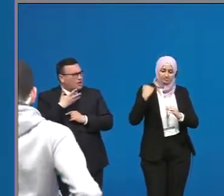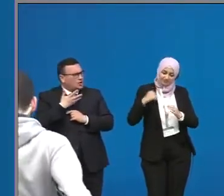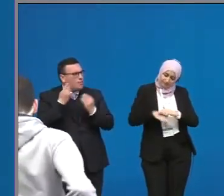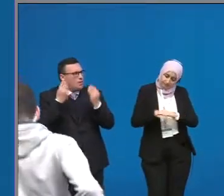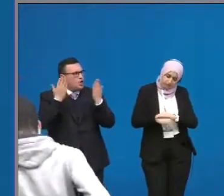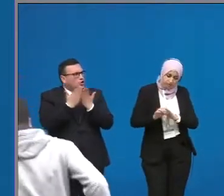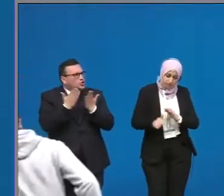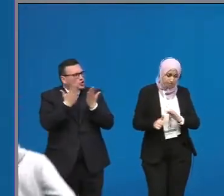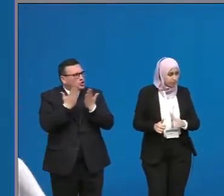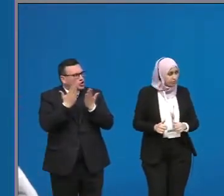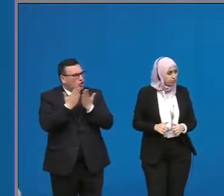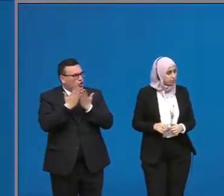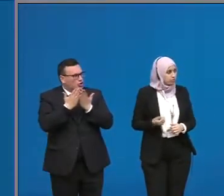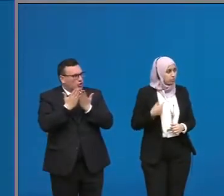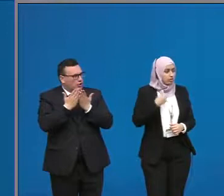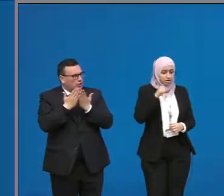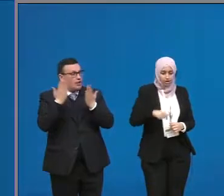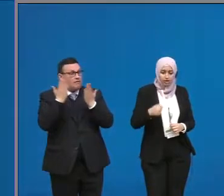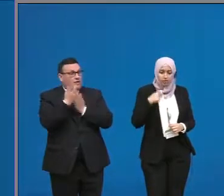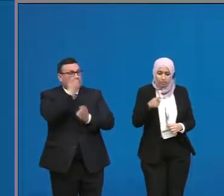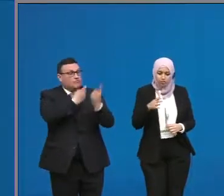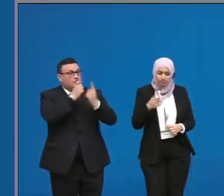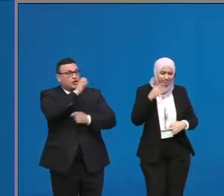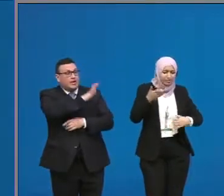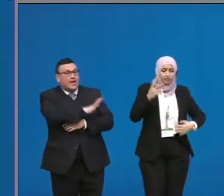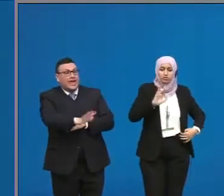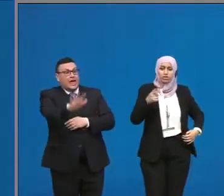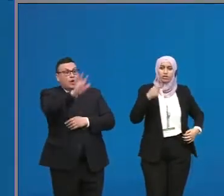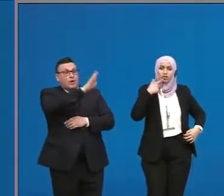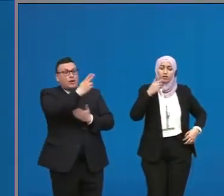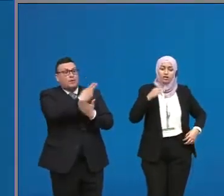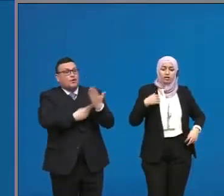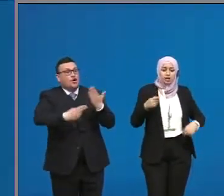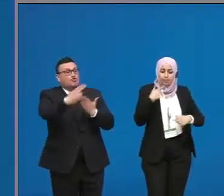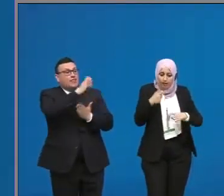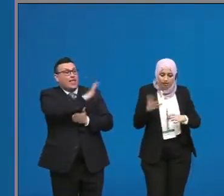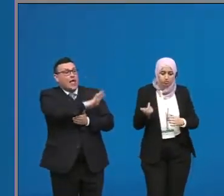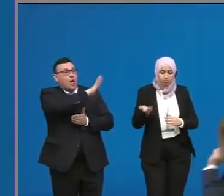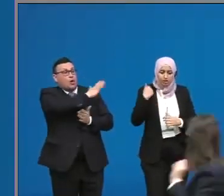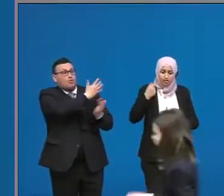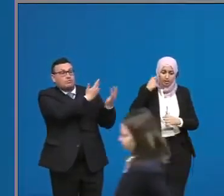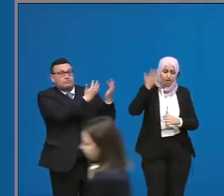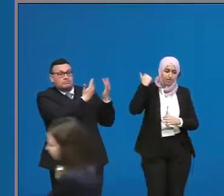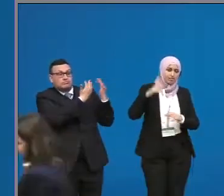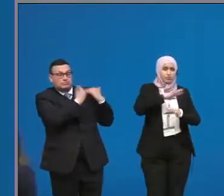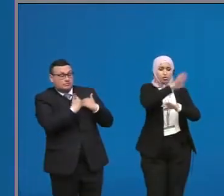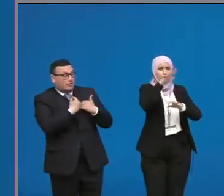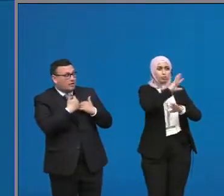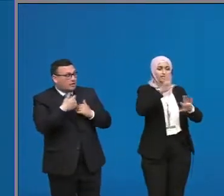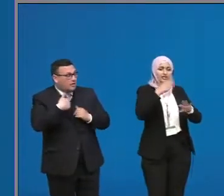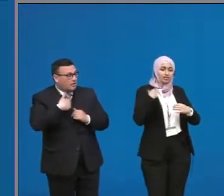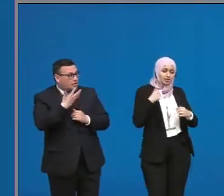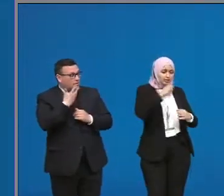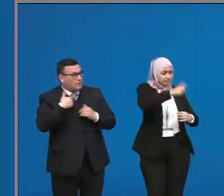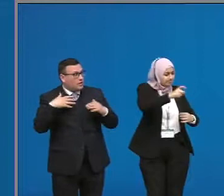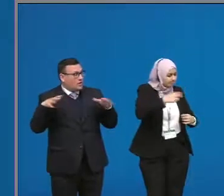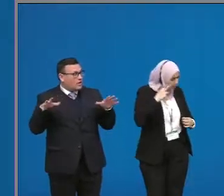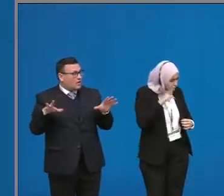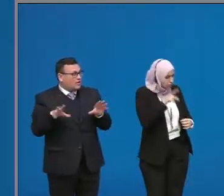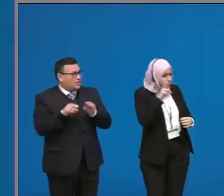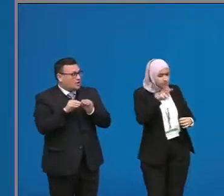from various European projects. I will start first